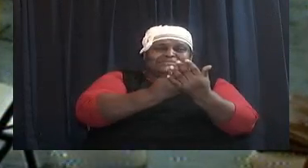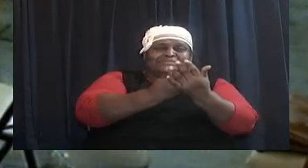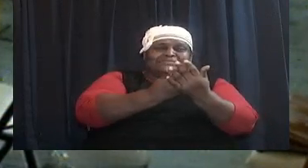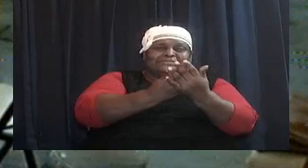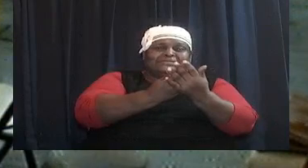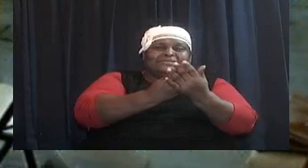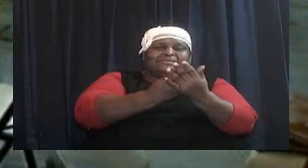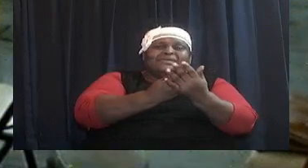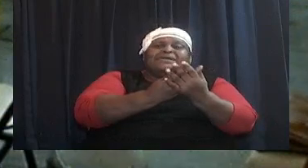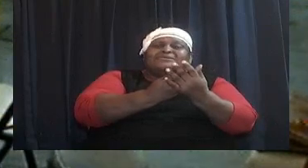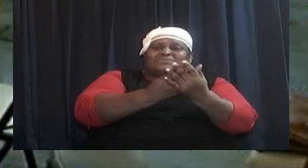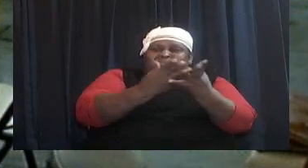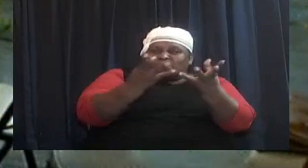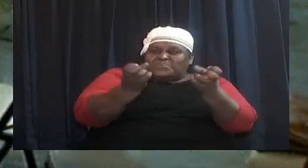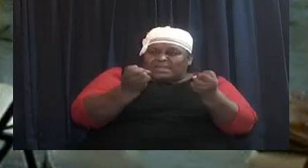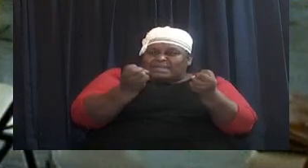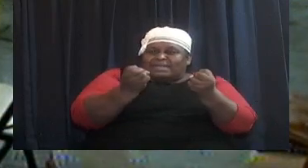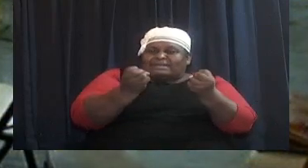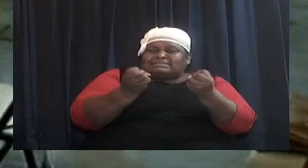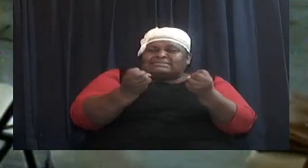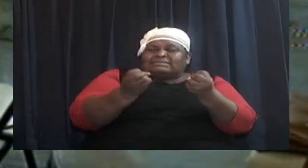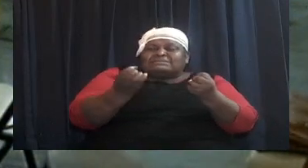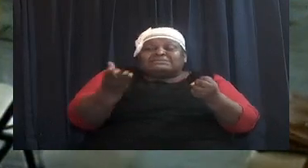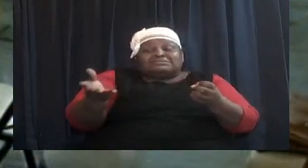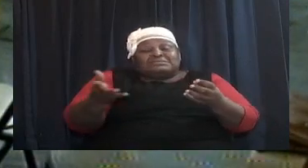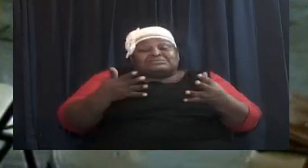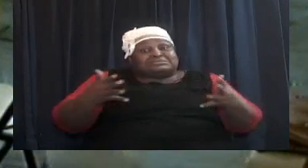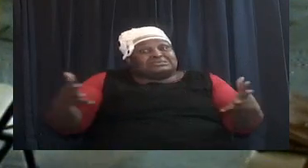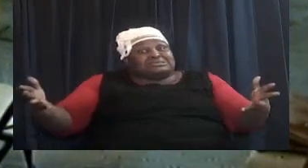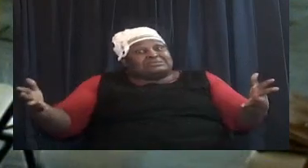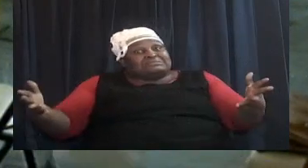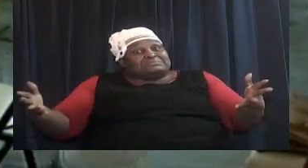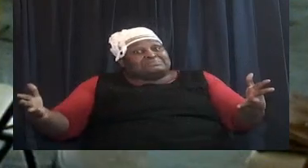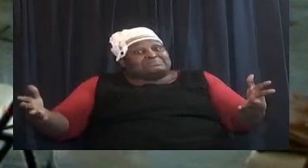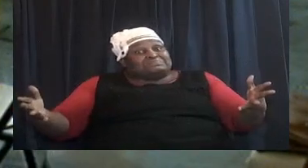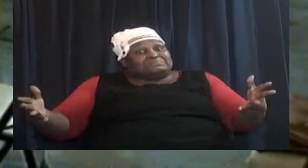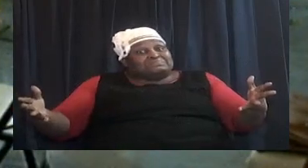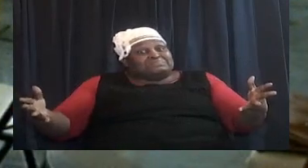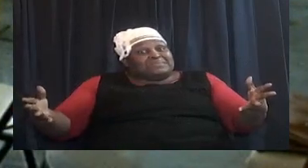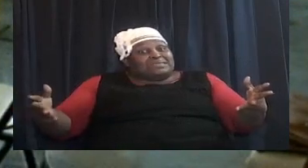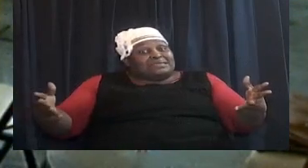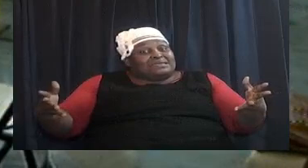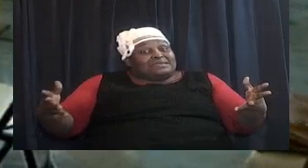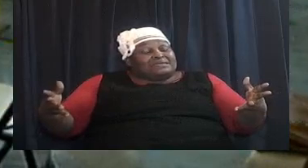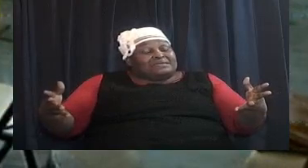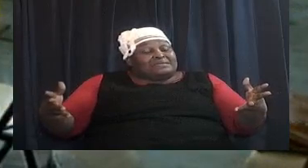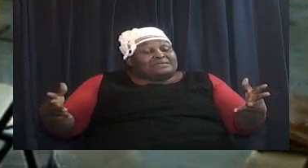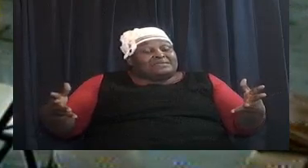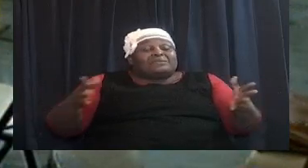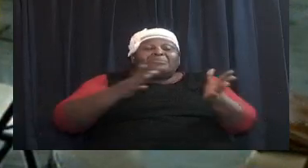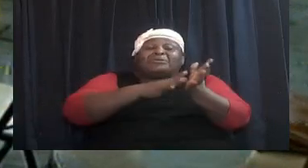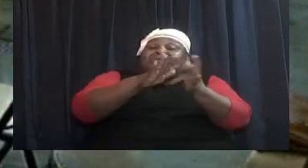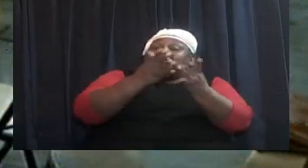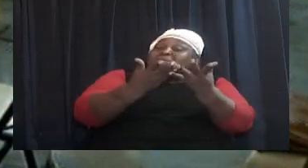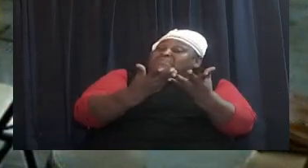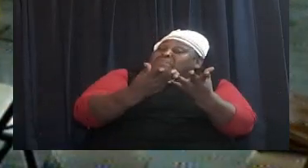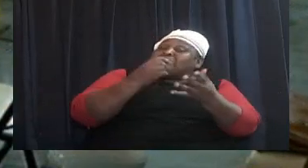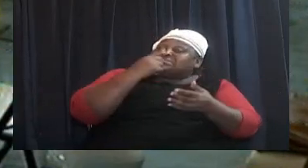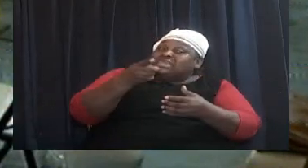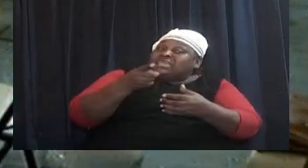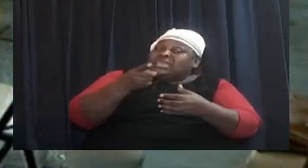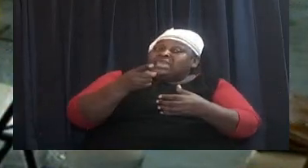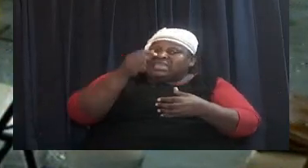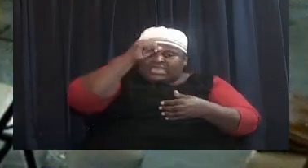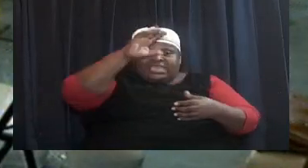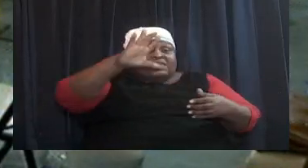We are to like these things. We are to, what is the word? Pursue. And I'm not sure if pursue. But the Bible says if a man desire